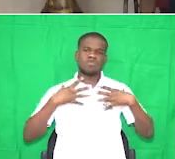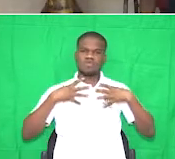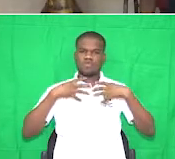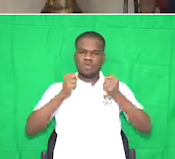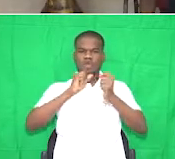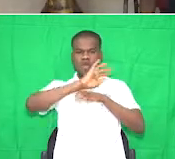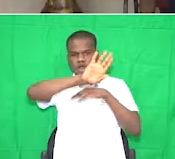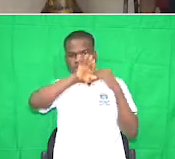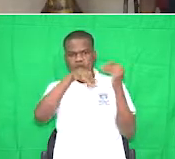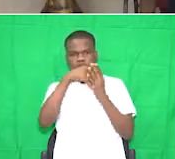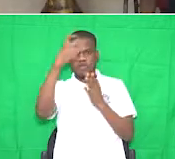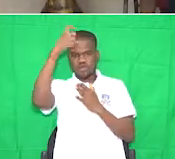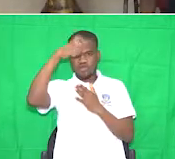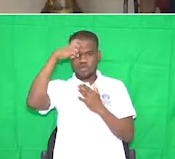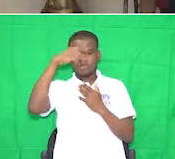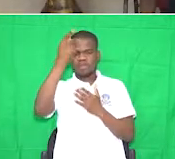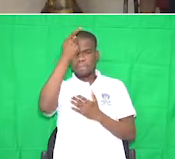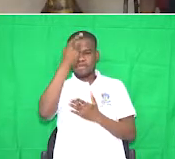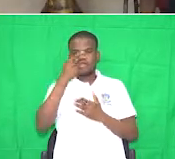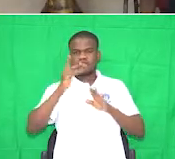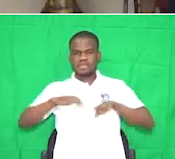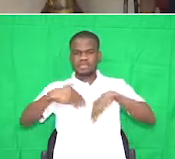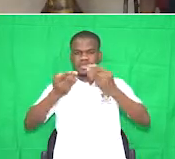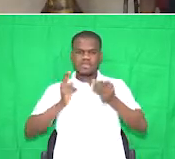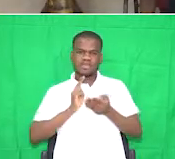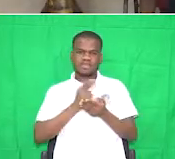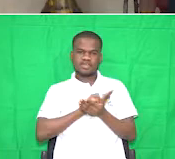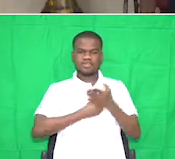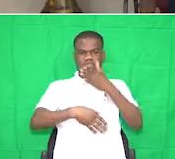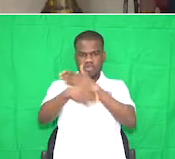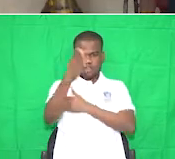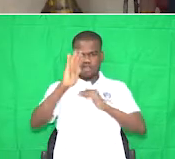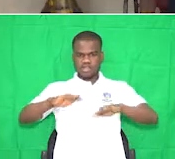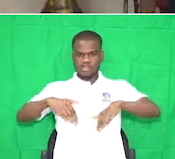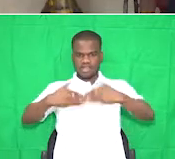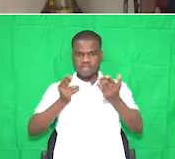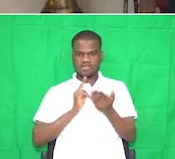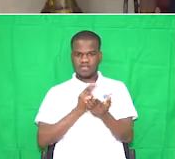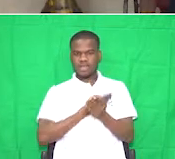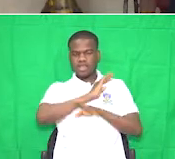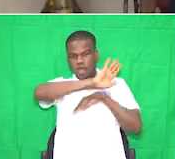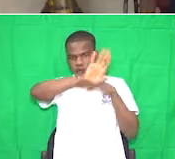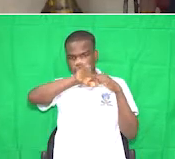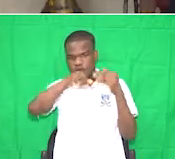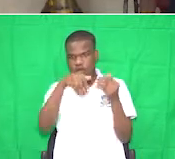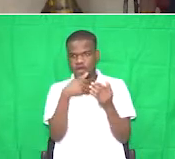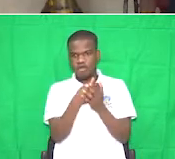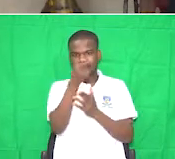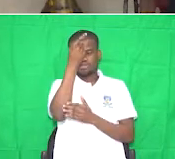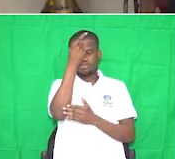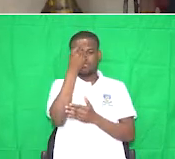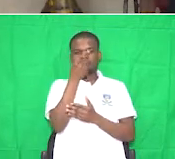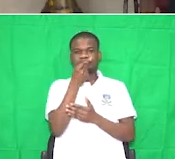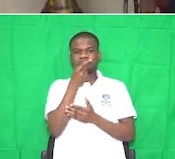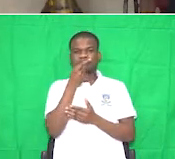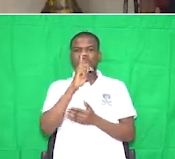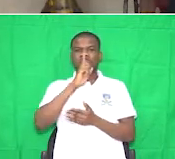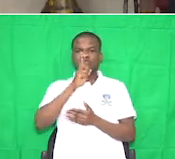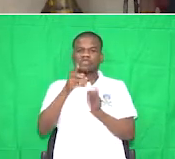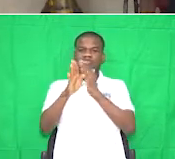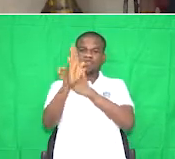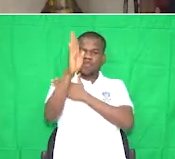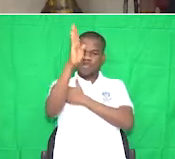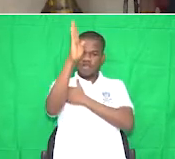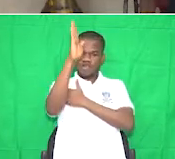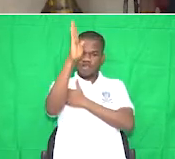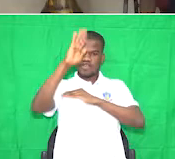to know. For God gave each of us parents, for God gave each of us parents, for God